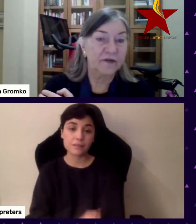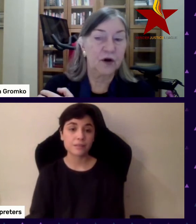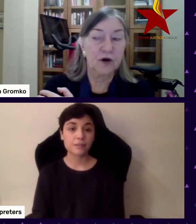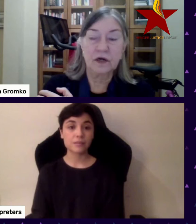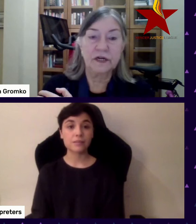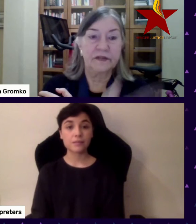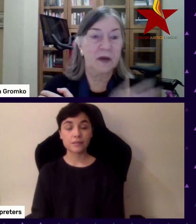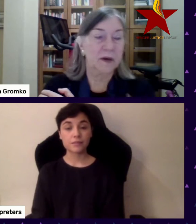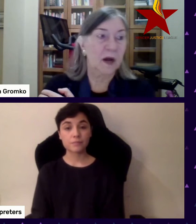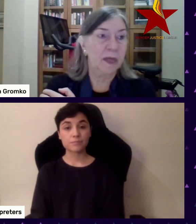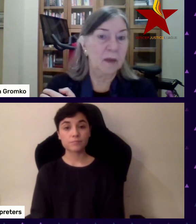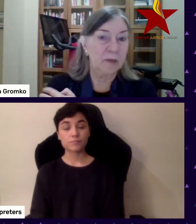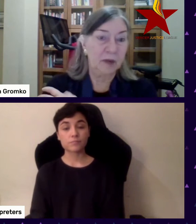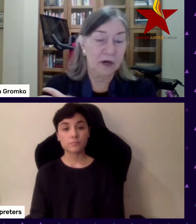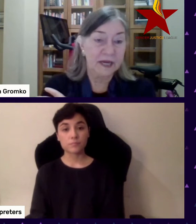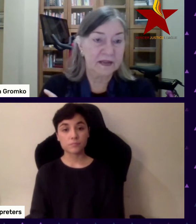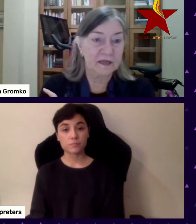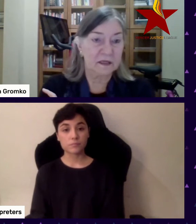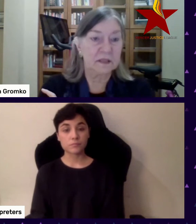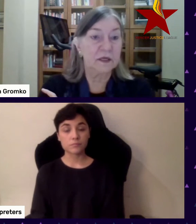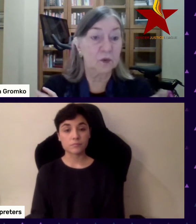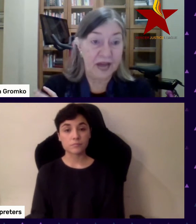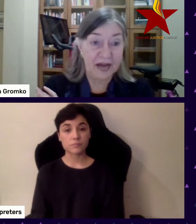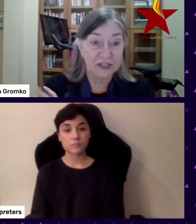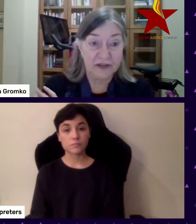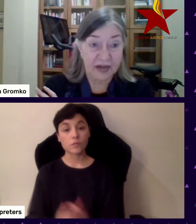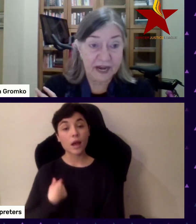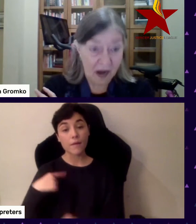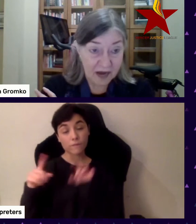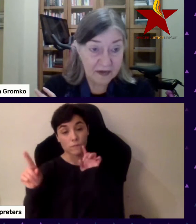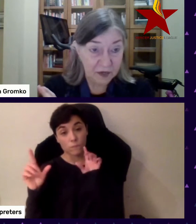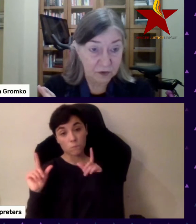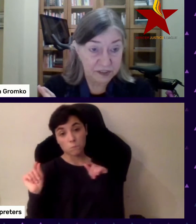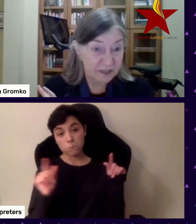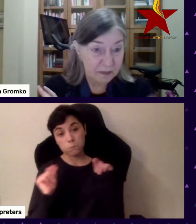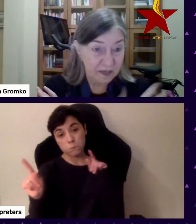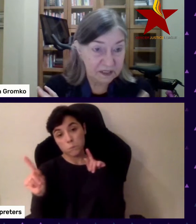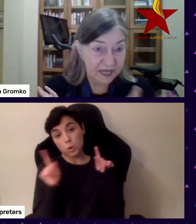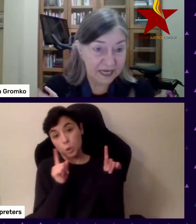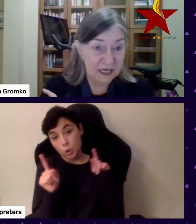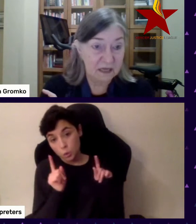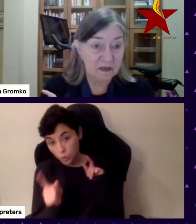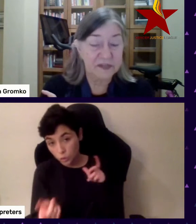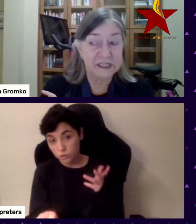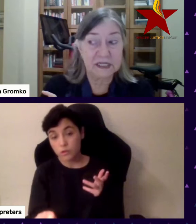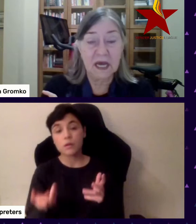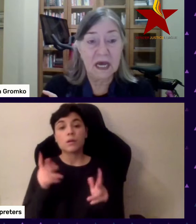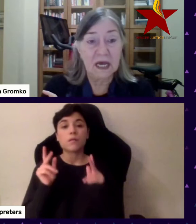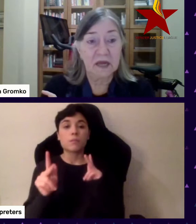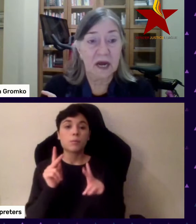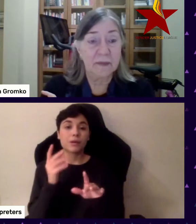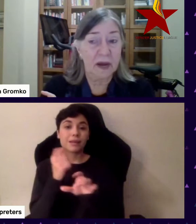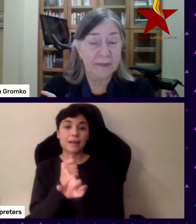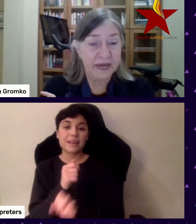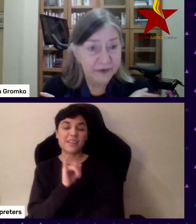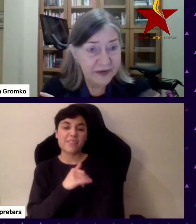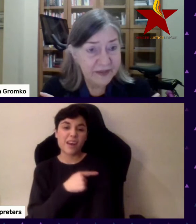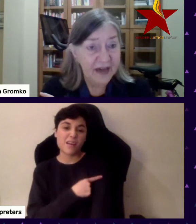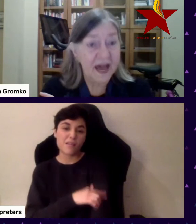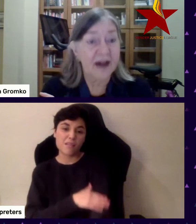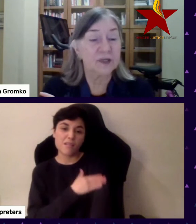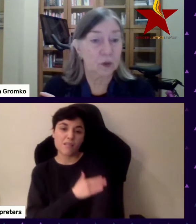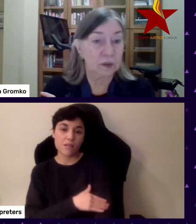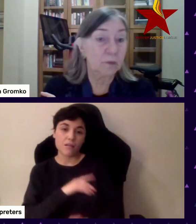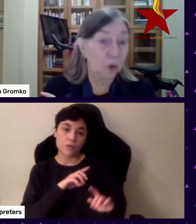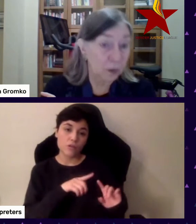Anecdotally, I have heard that people are getting the little reaction that I got, you know, just the muscle aching and the fatigue. That I'm